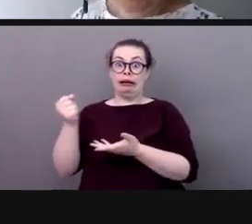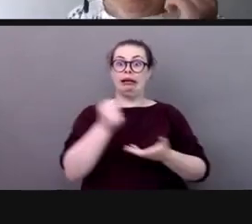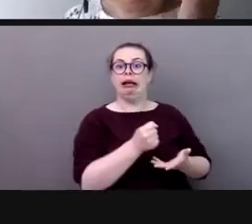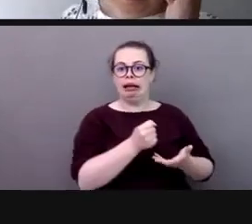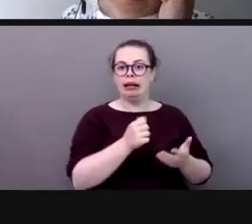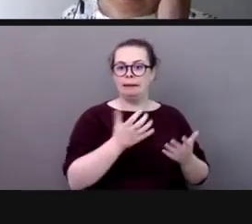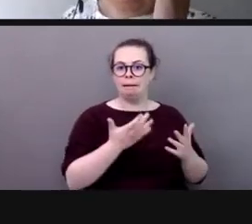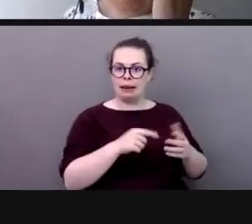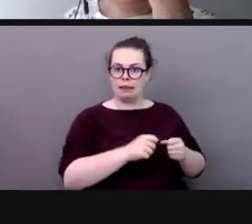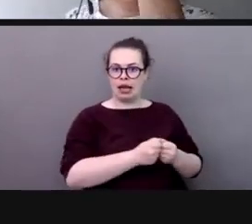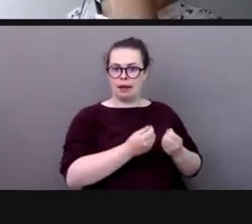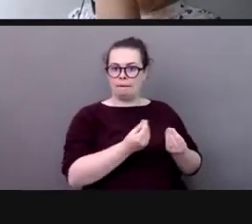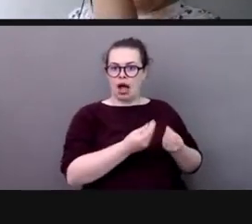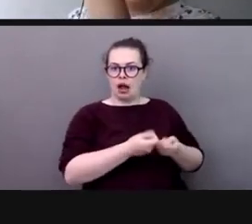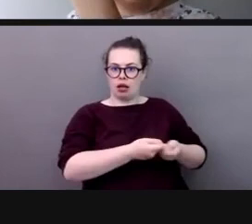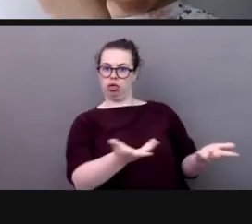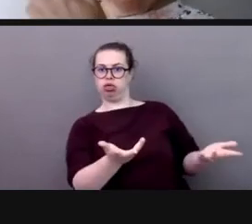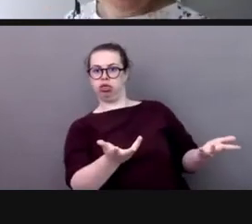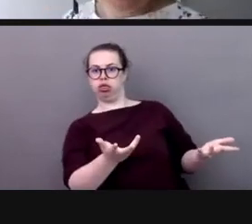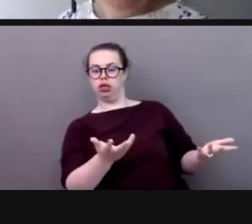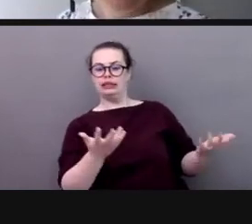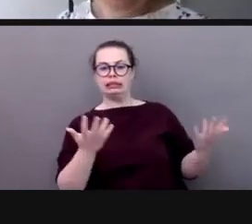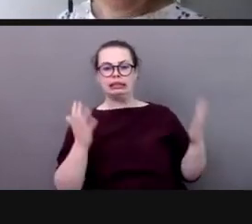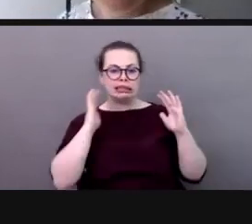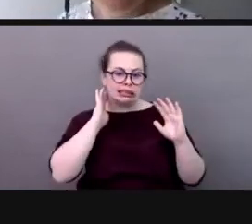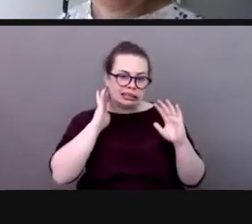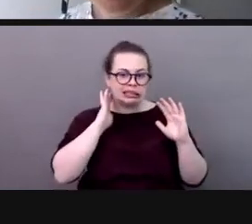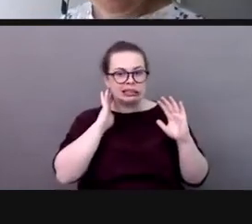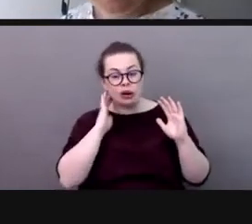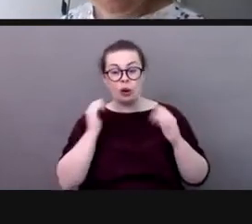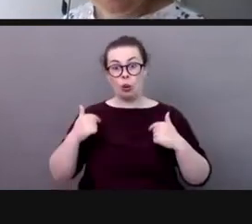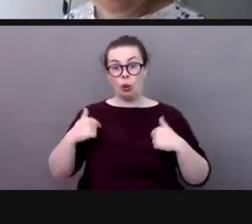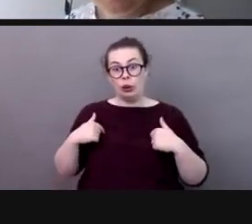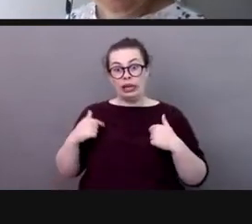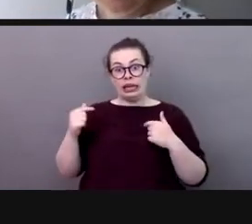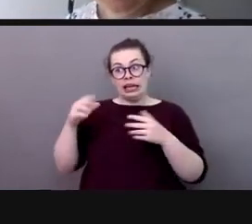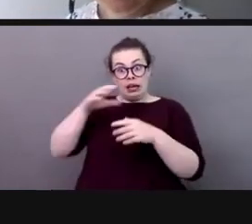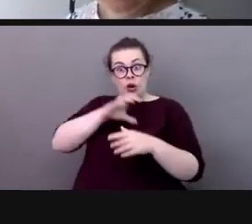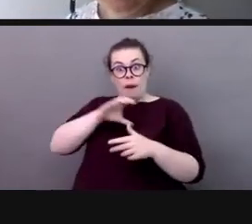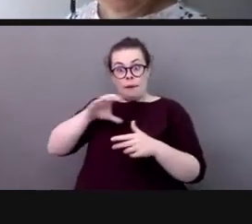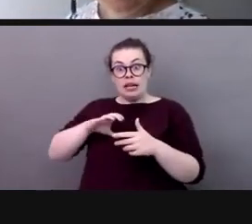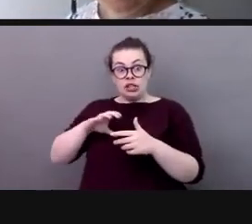about this regulation and how to change it, and it is at the moment